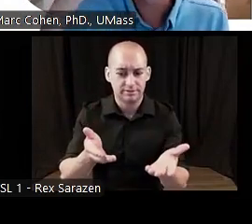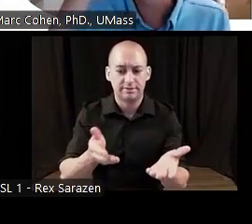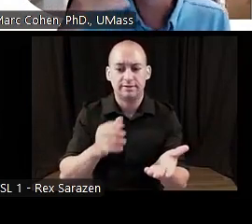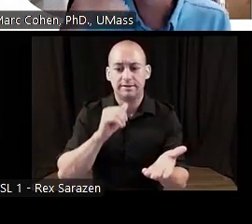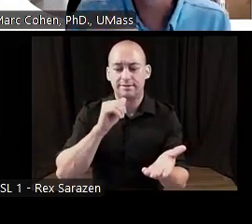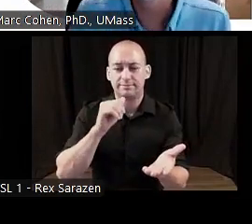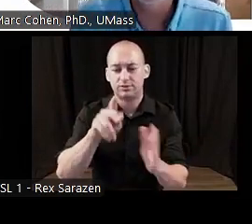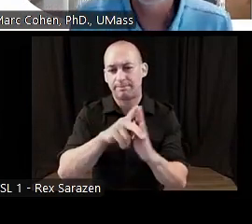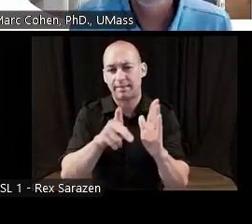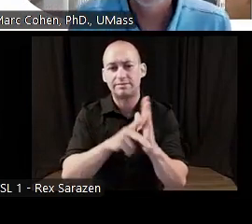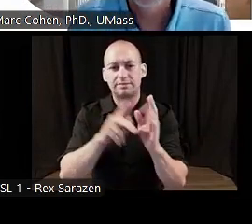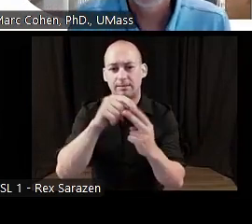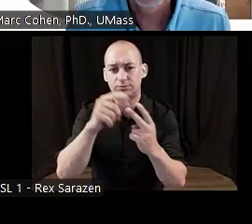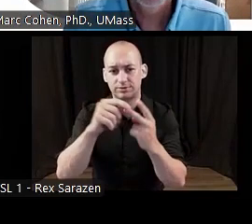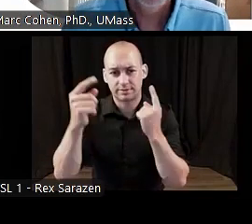policy options to consider.